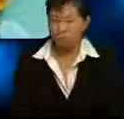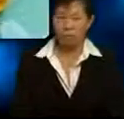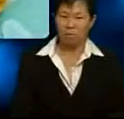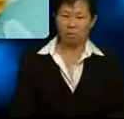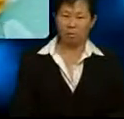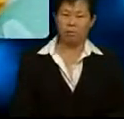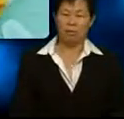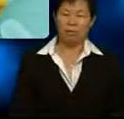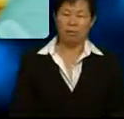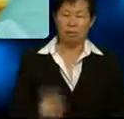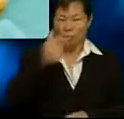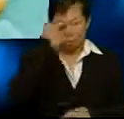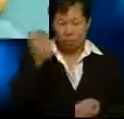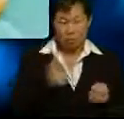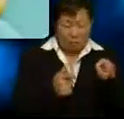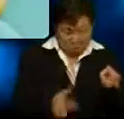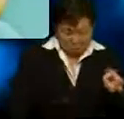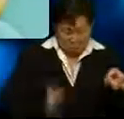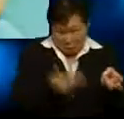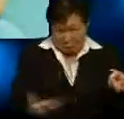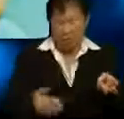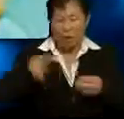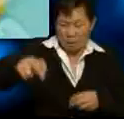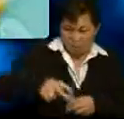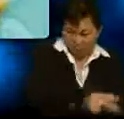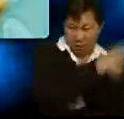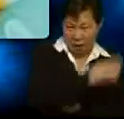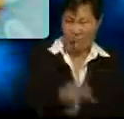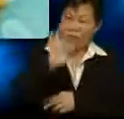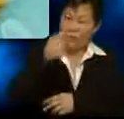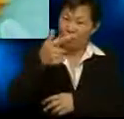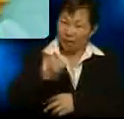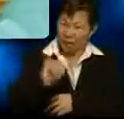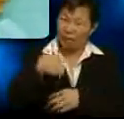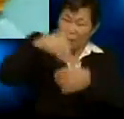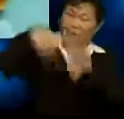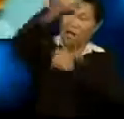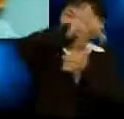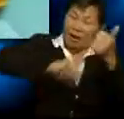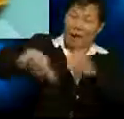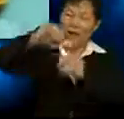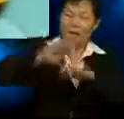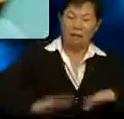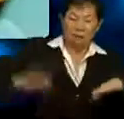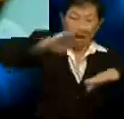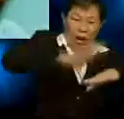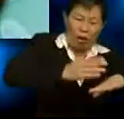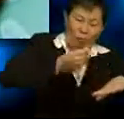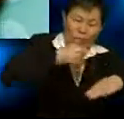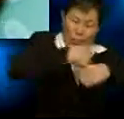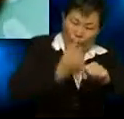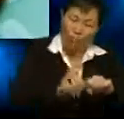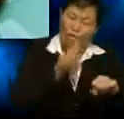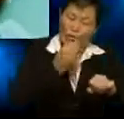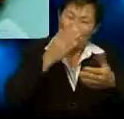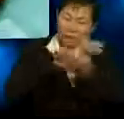Spores of microorganisms such as bacteria and fungi in the air which land on our food make food